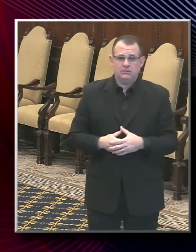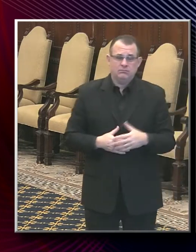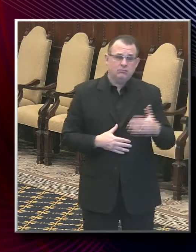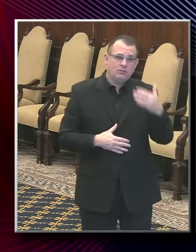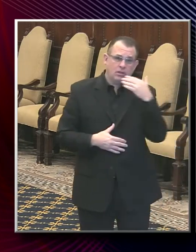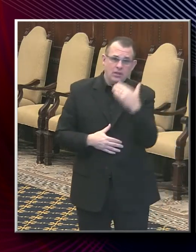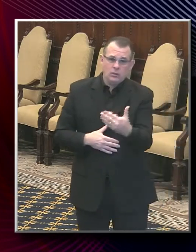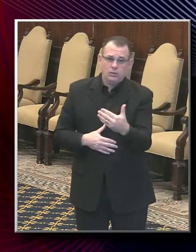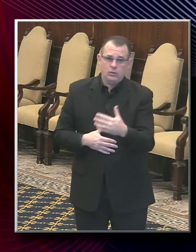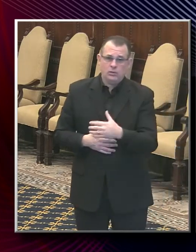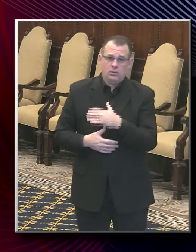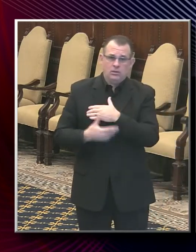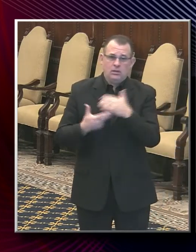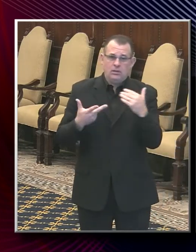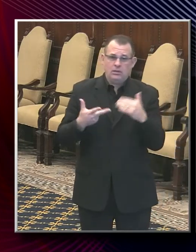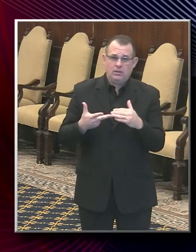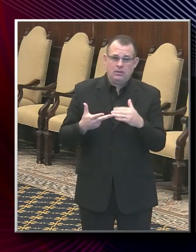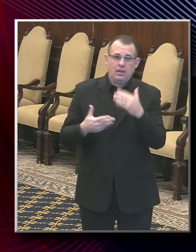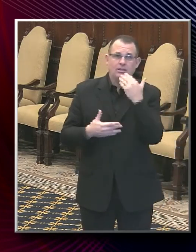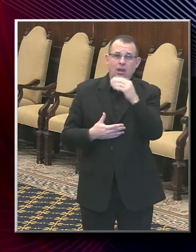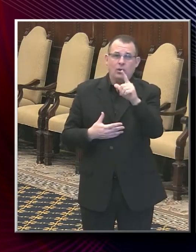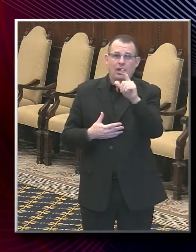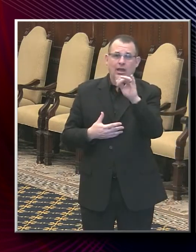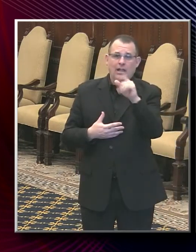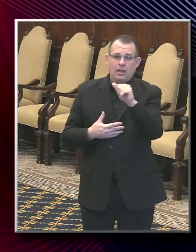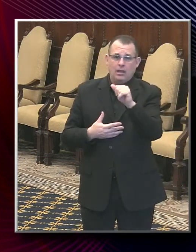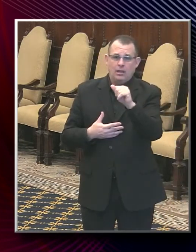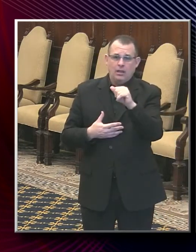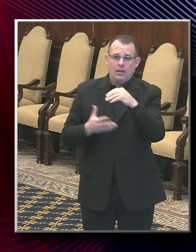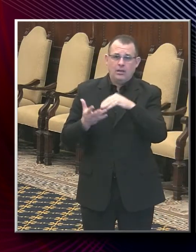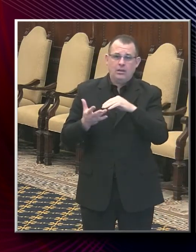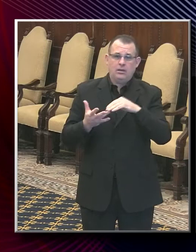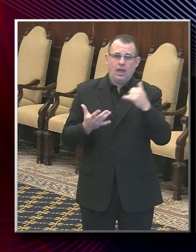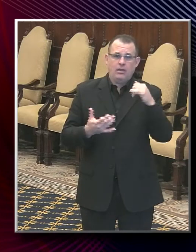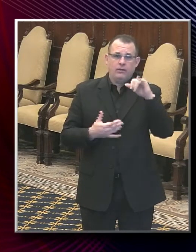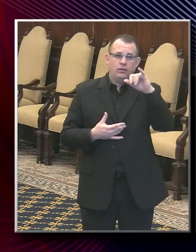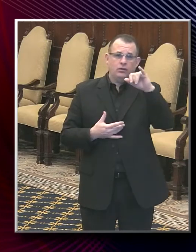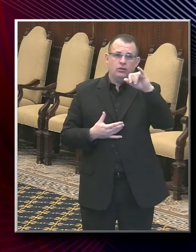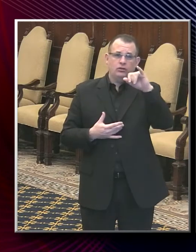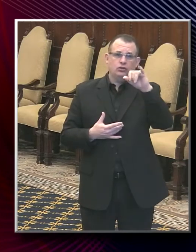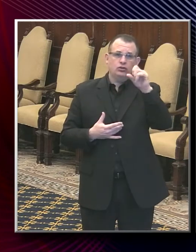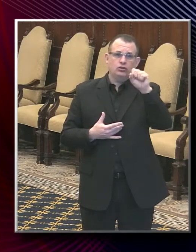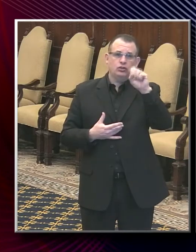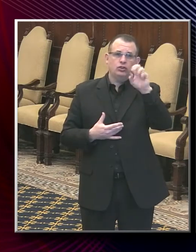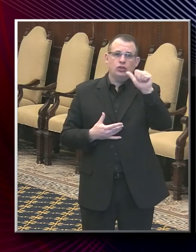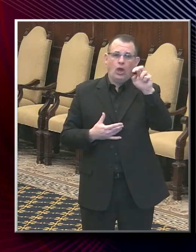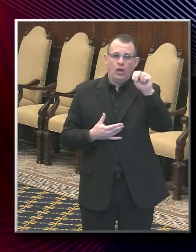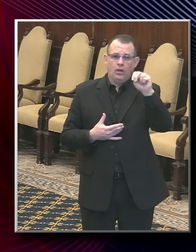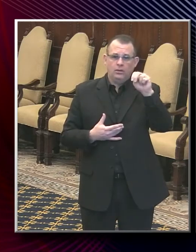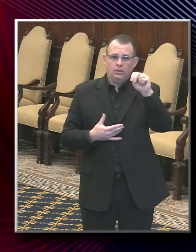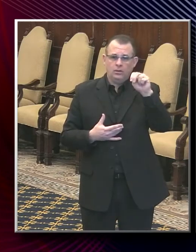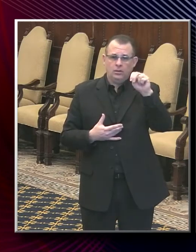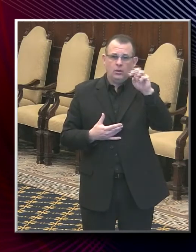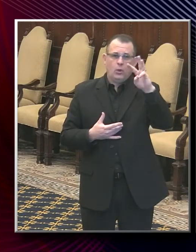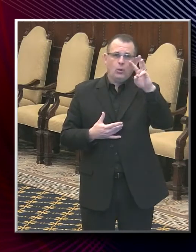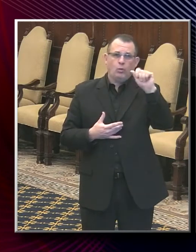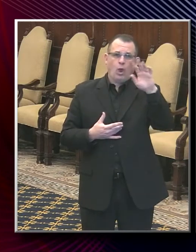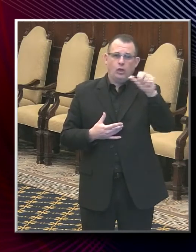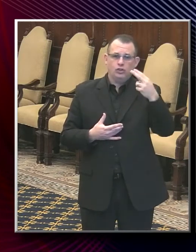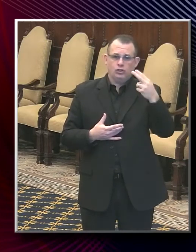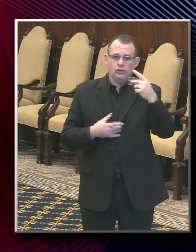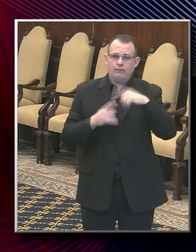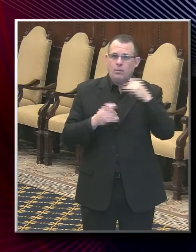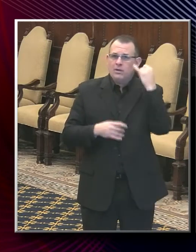Thank you, Layla. We will now go to Sean Walsh with the Inquirer. Thank you. I